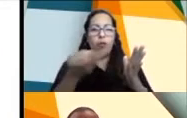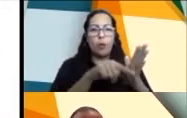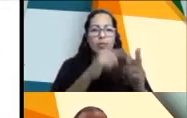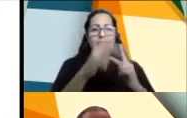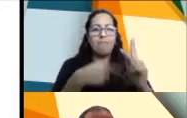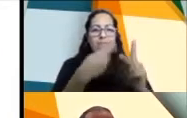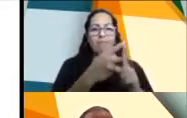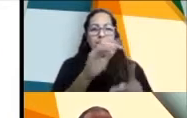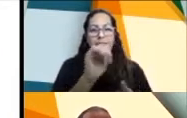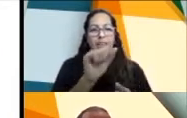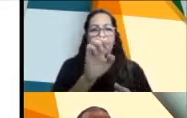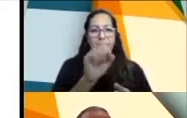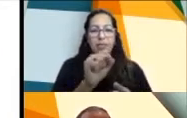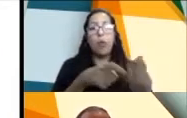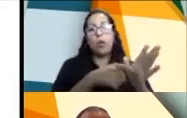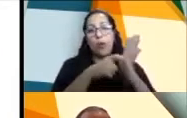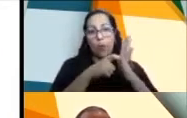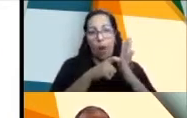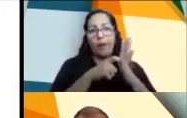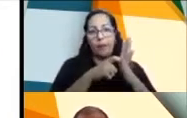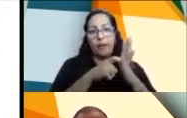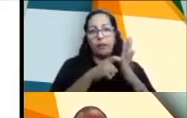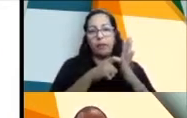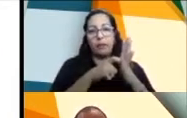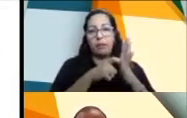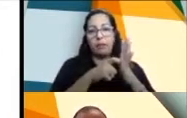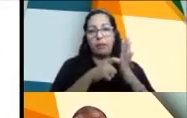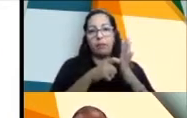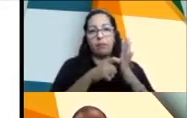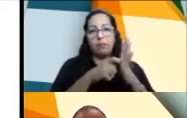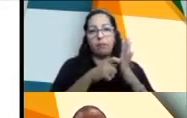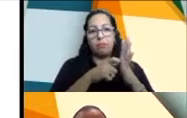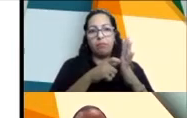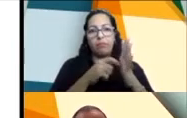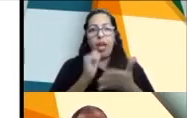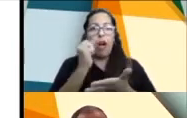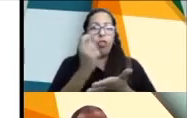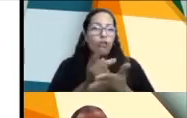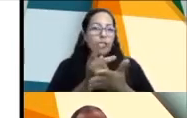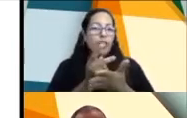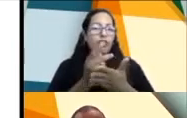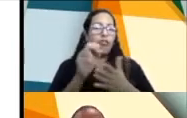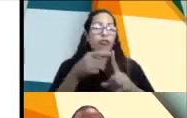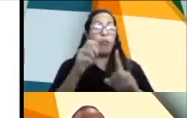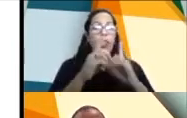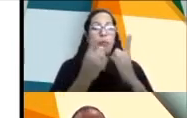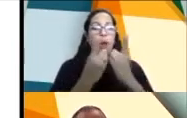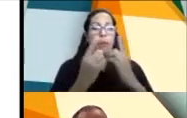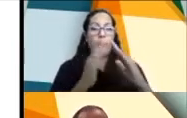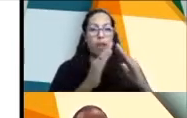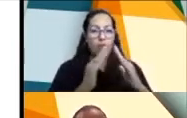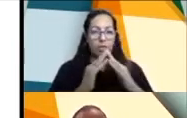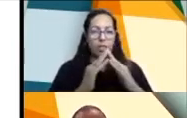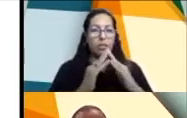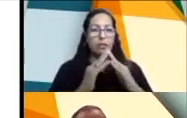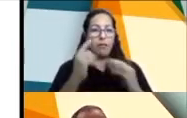that, again, will require a discussion and authorization with the Department of Housing before proceeding to